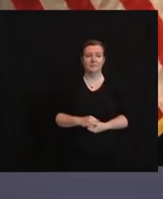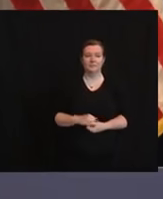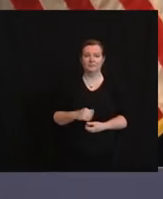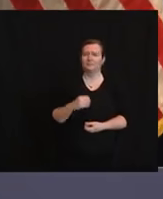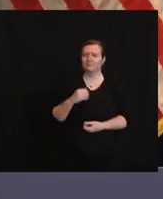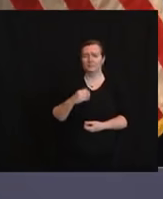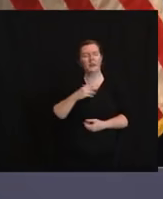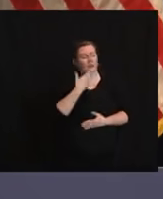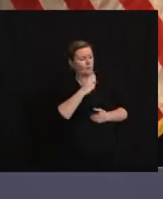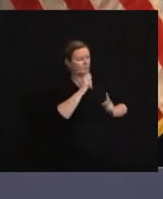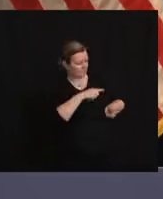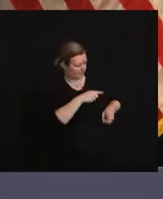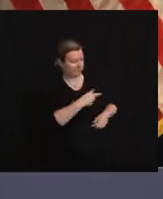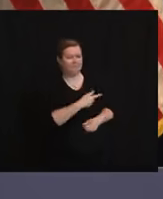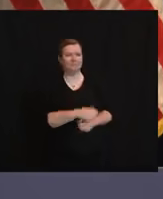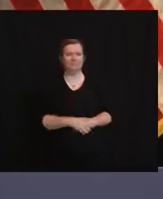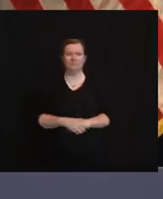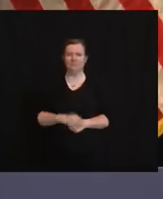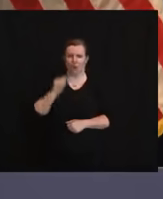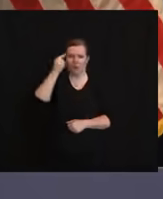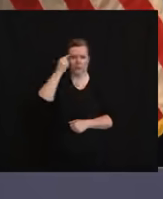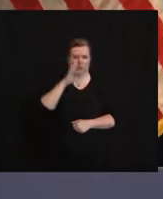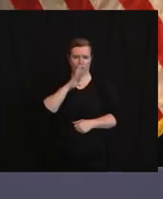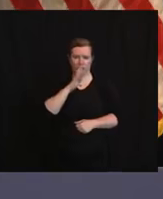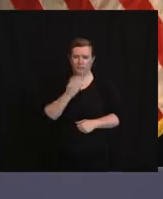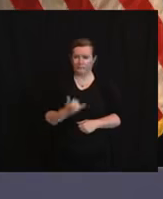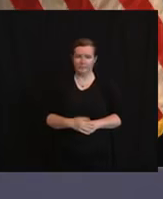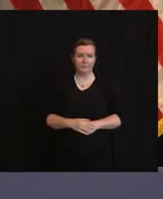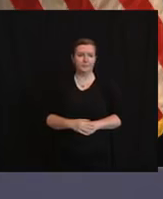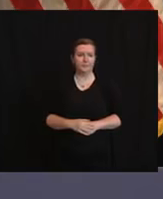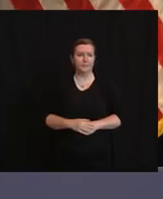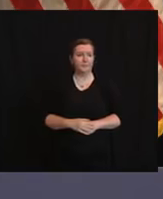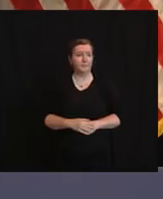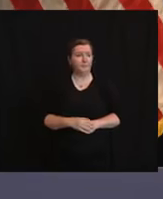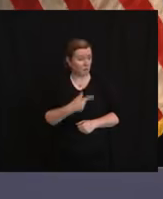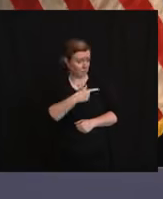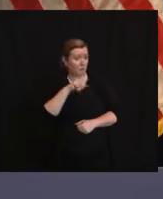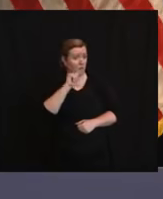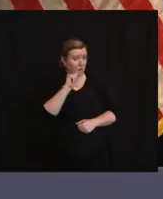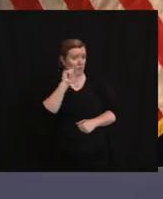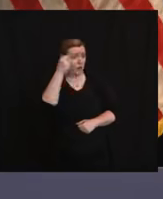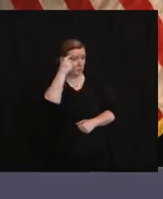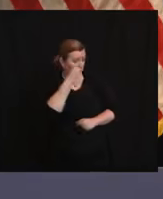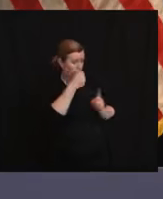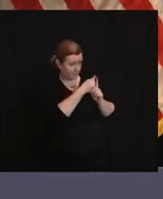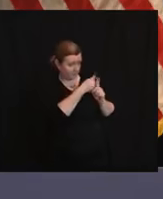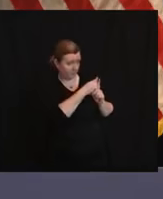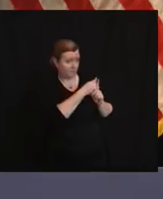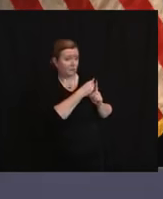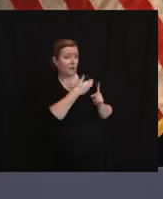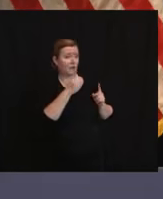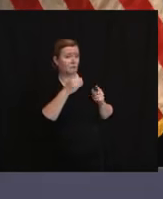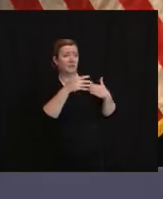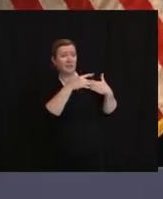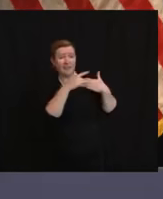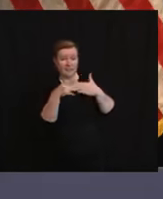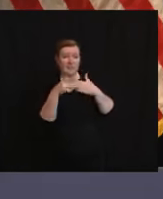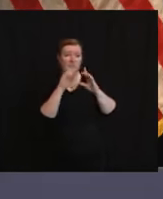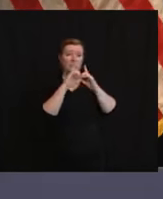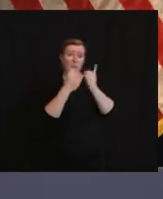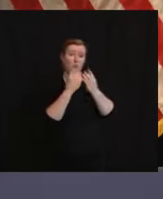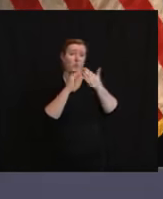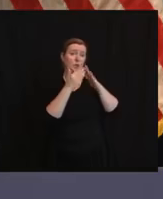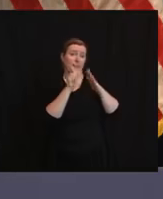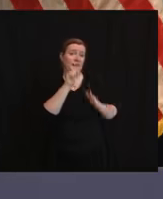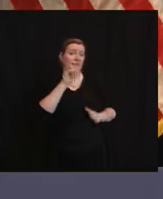your presence, if I may. Not only as Lieutenant Governor, but you mentioned leading the Department of Community Affairs, which literally touches every community in the state,